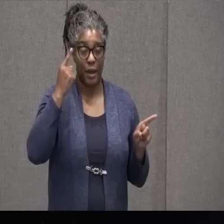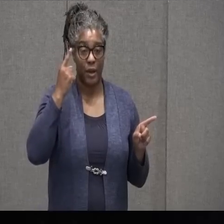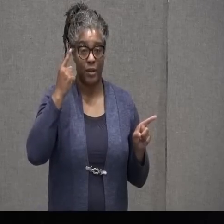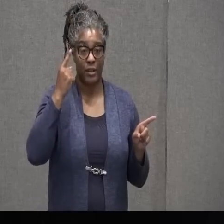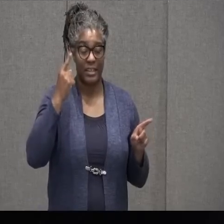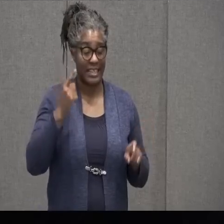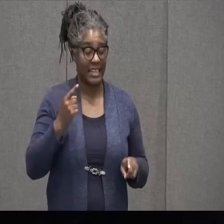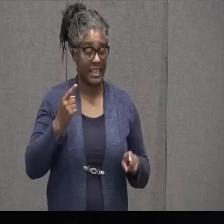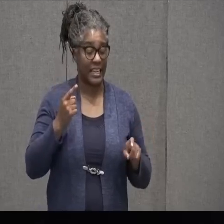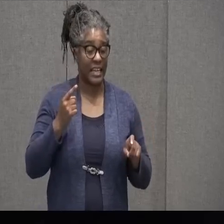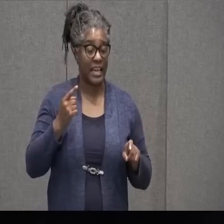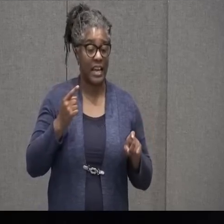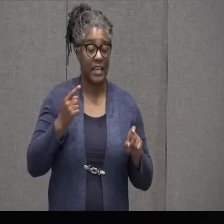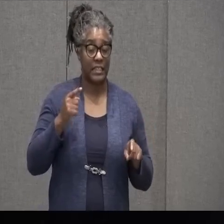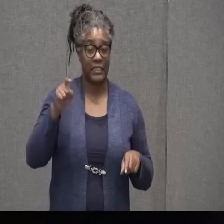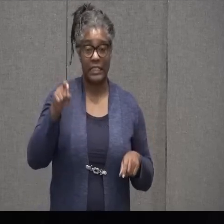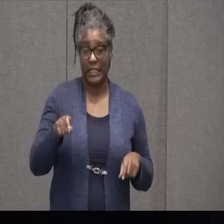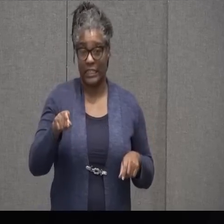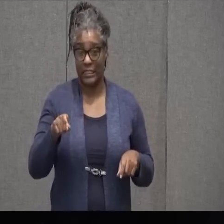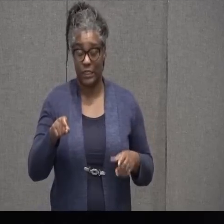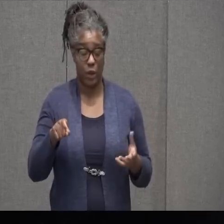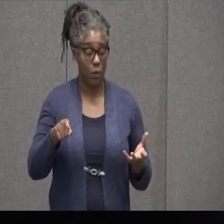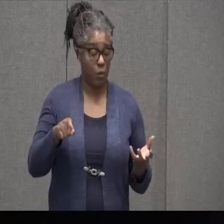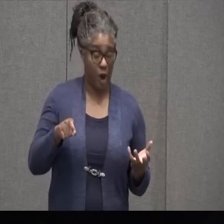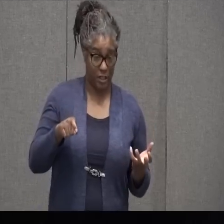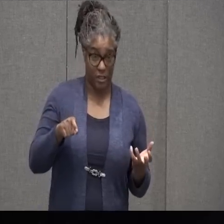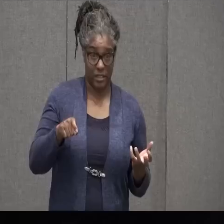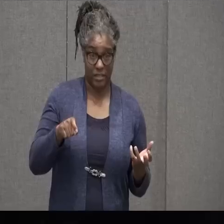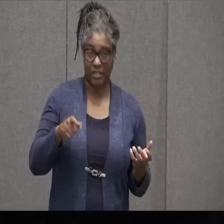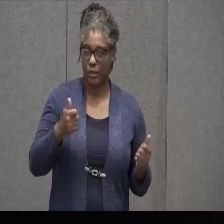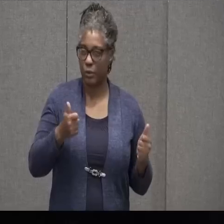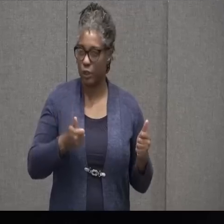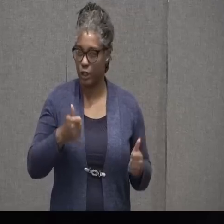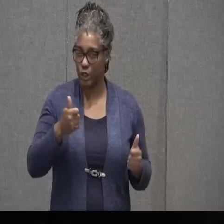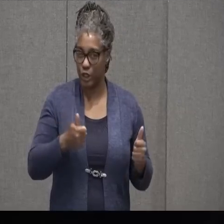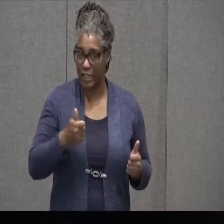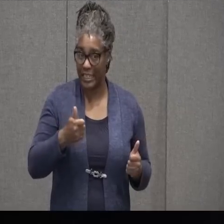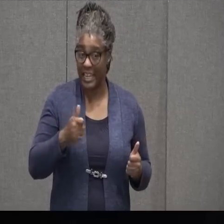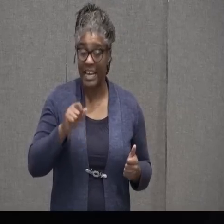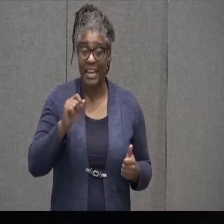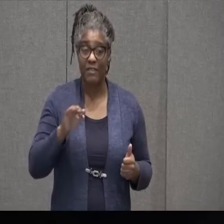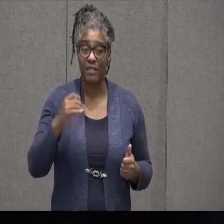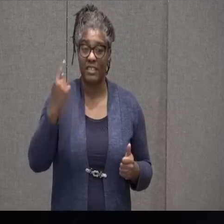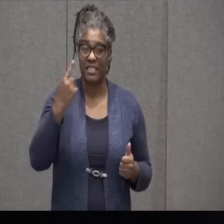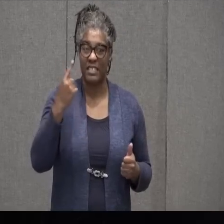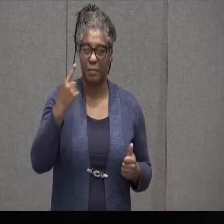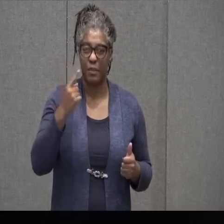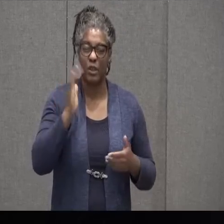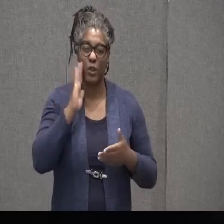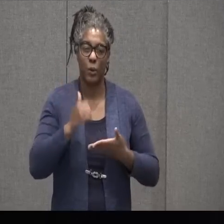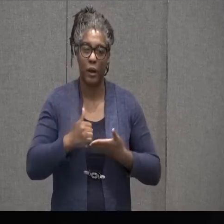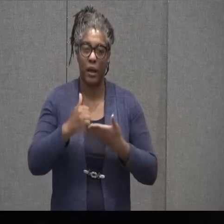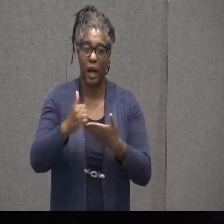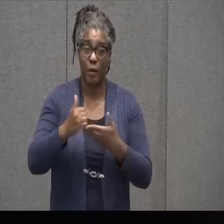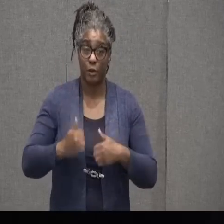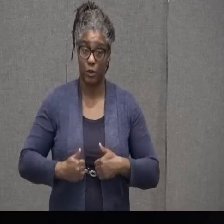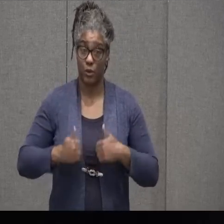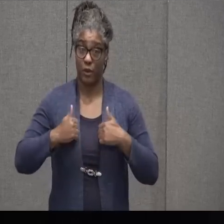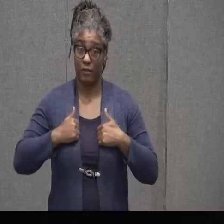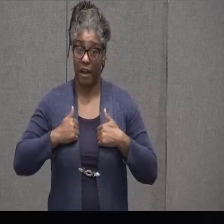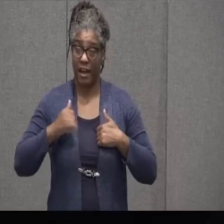that is going to make you safe, something that helps you to survive, like we have to buy food, that is a